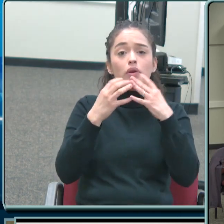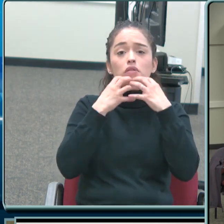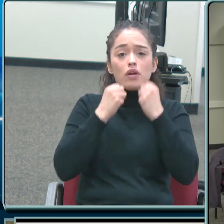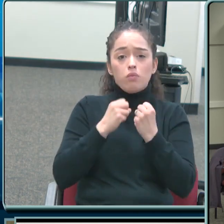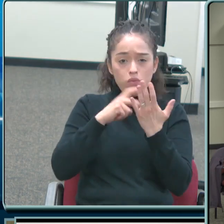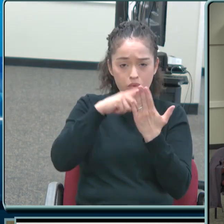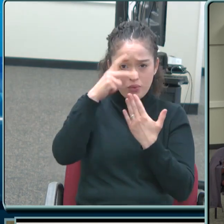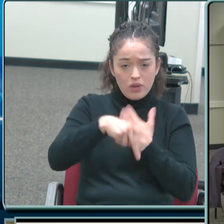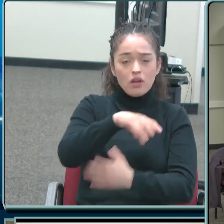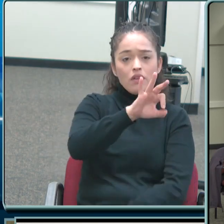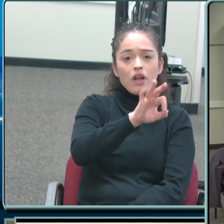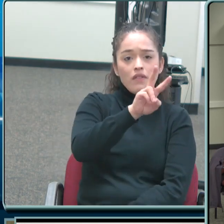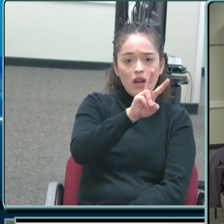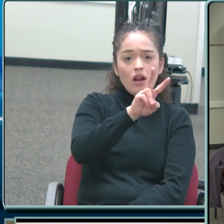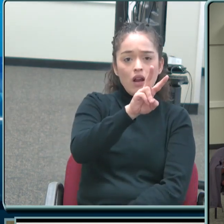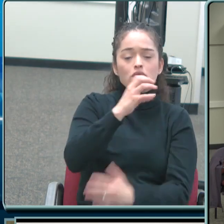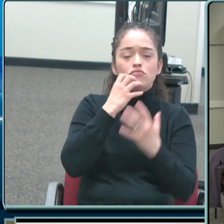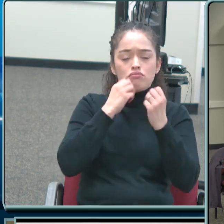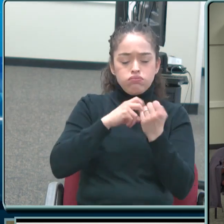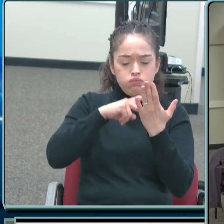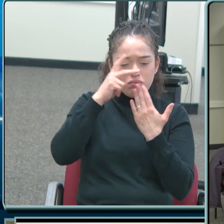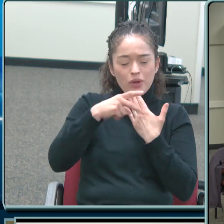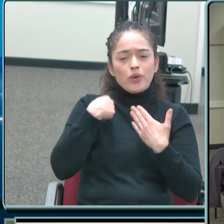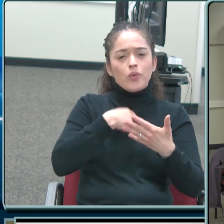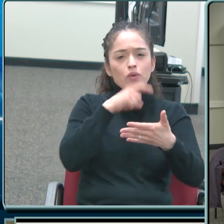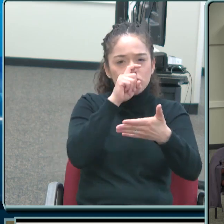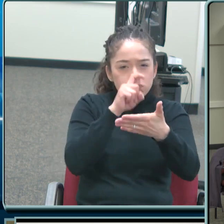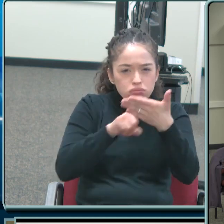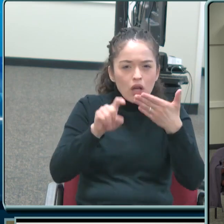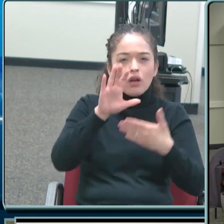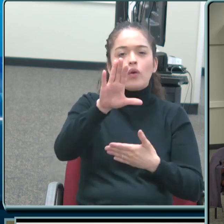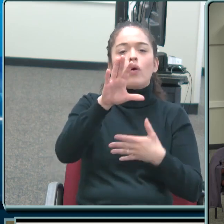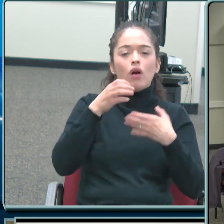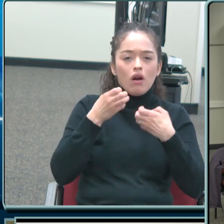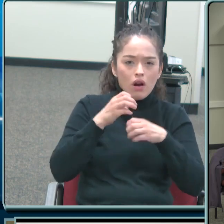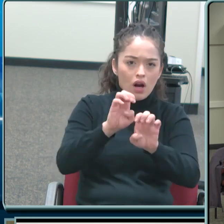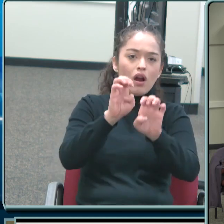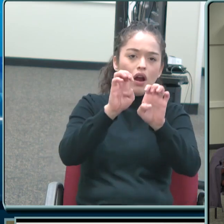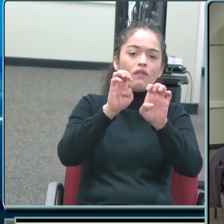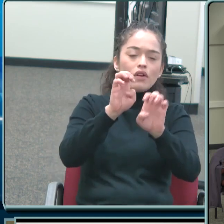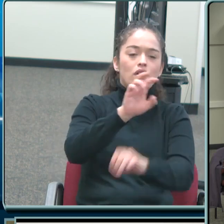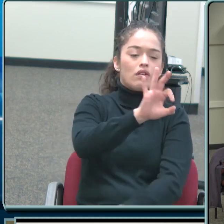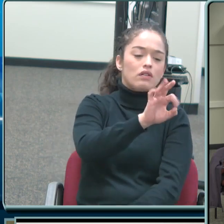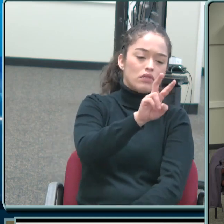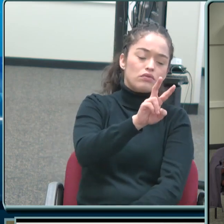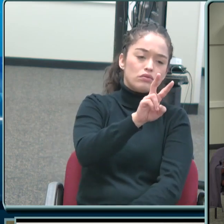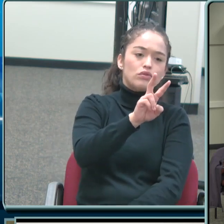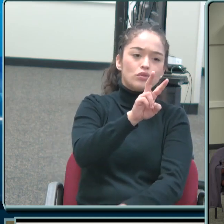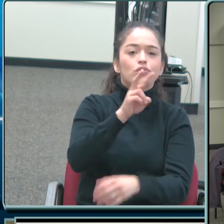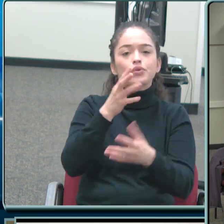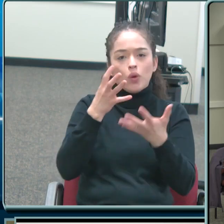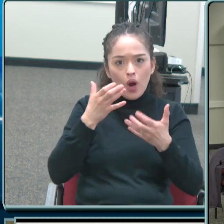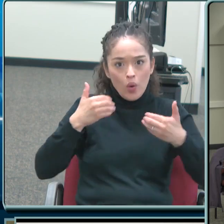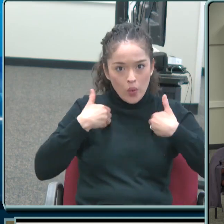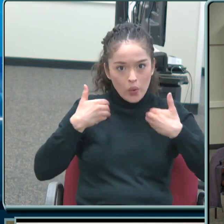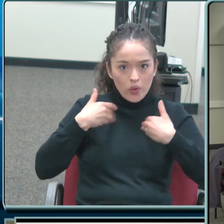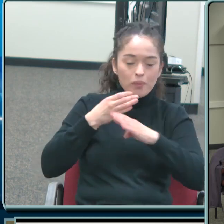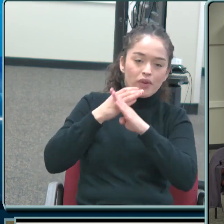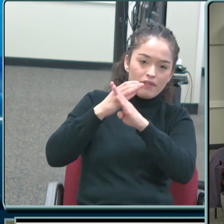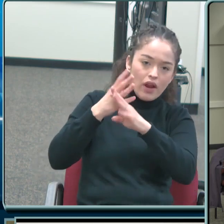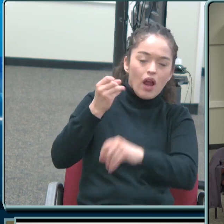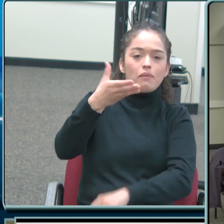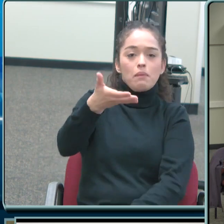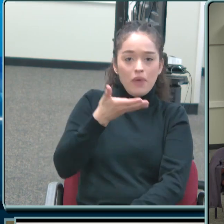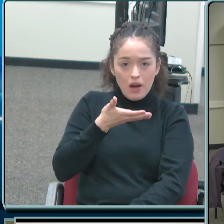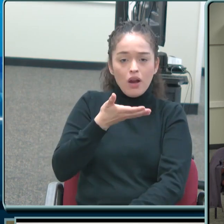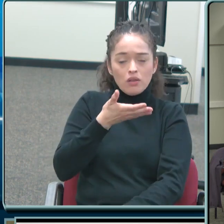Fountain Valley Community That Cares program was recognized for their efforts in the Fountain Valley region for working with youth substance abuse and prevention and invited to apply for